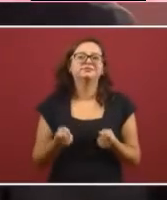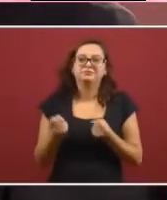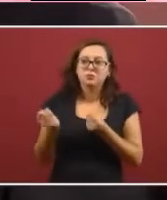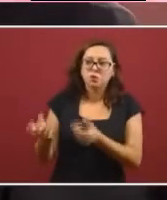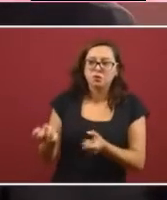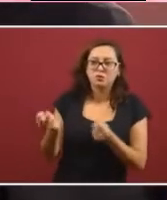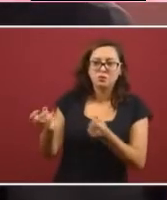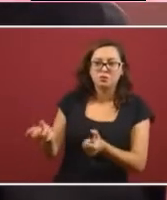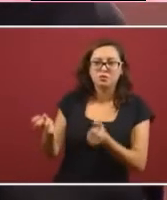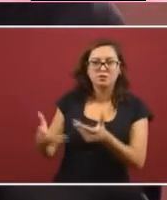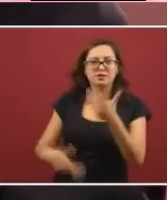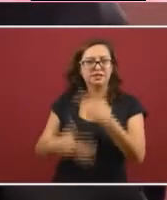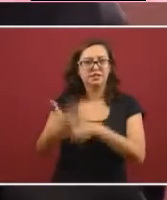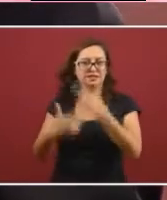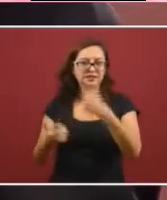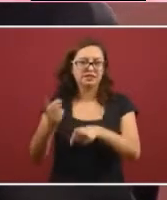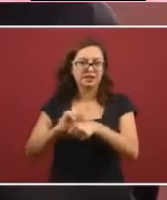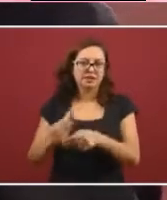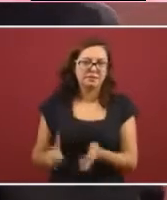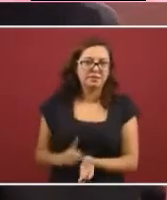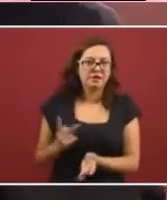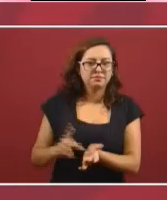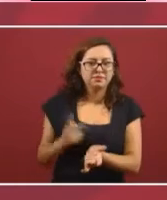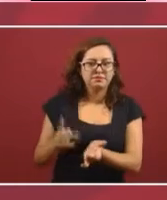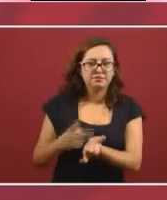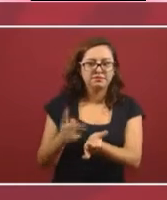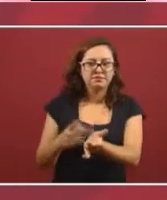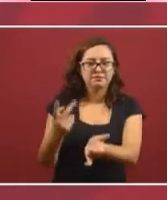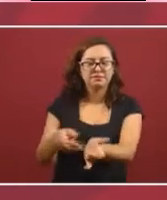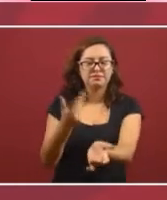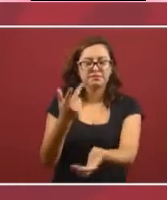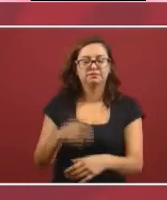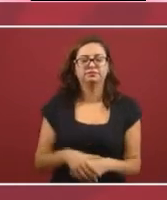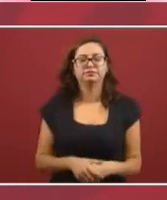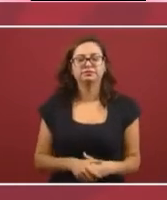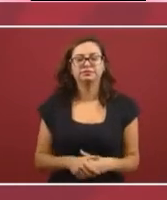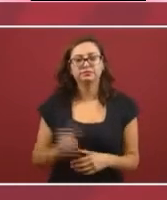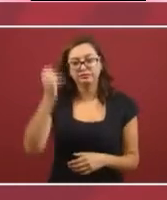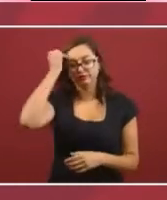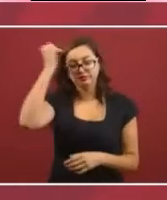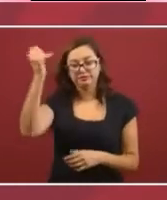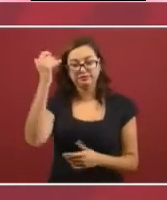to the citizens. One of the modifications that was